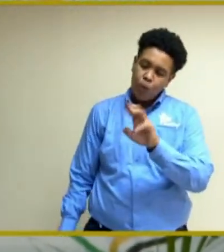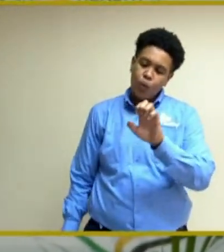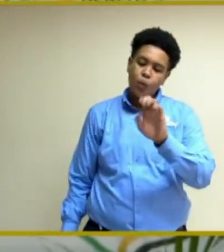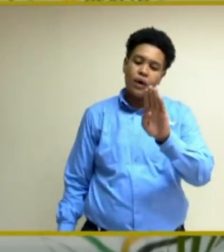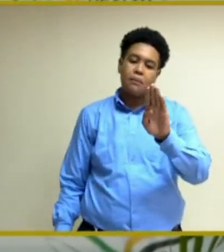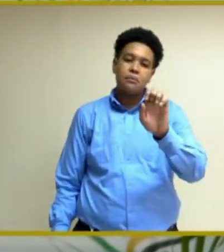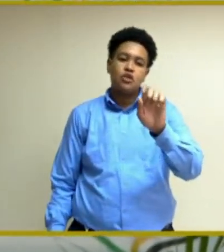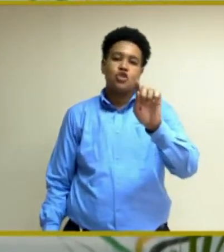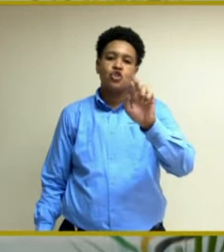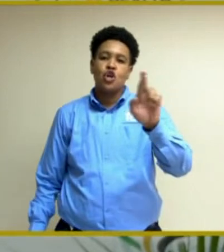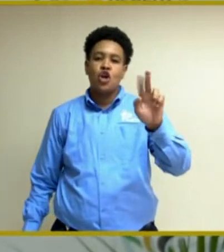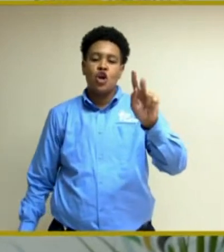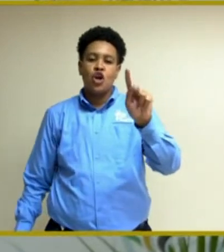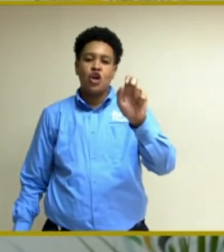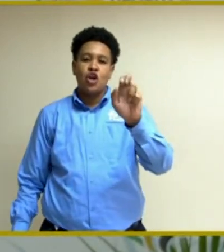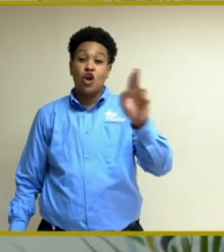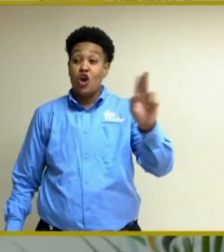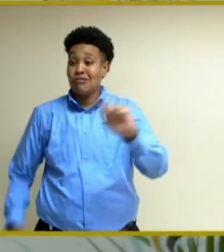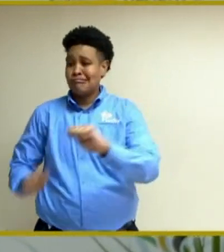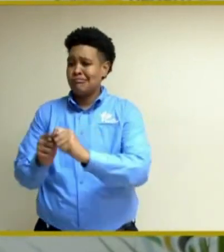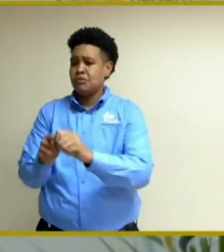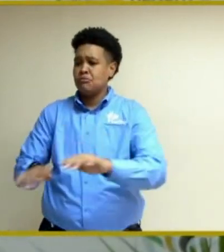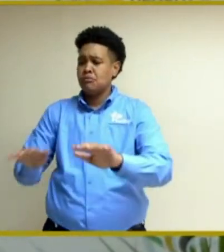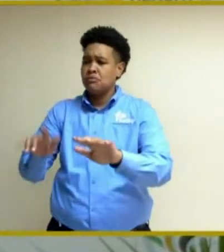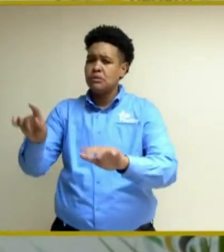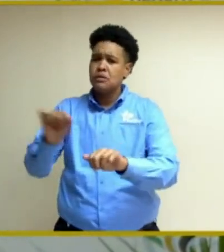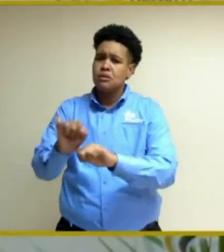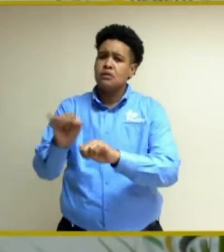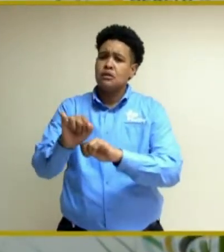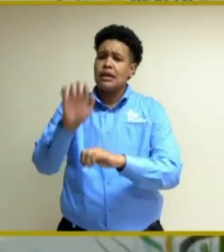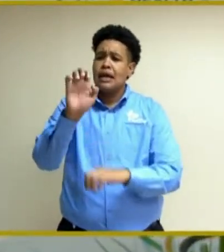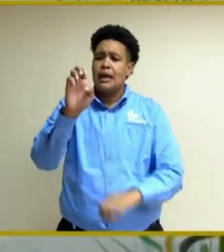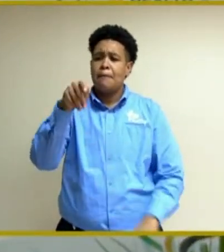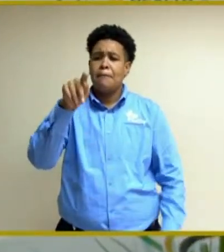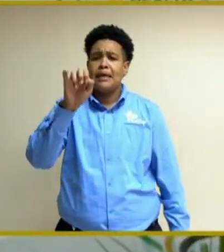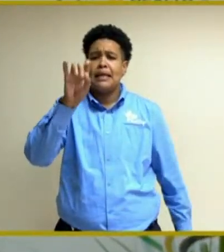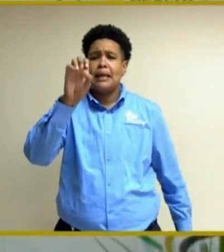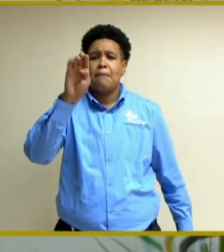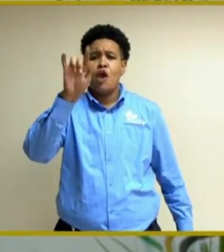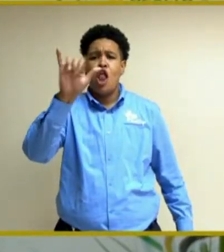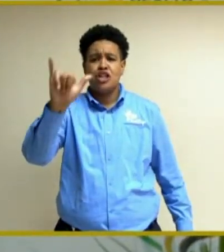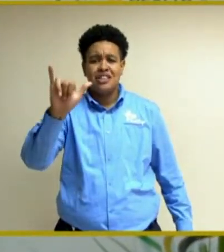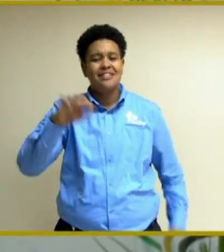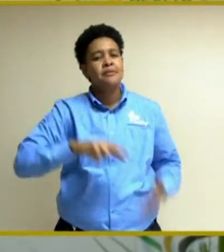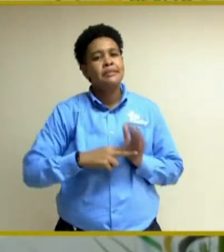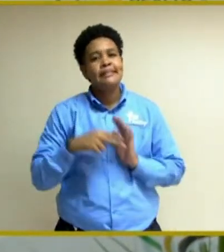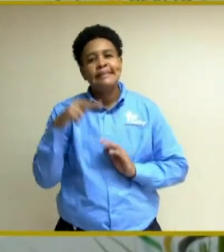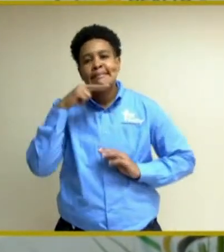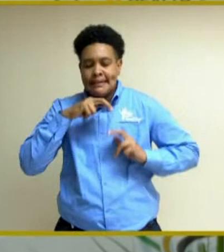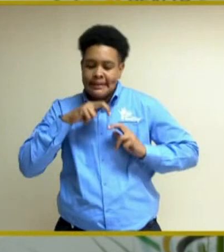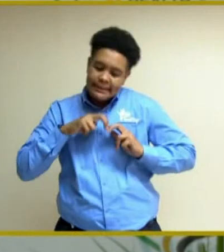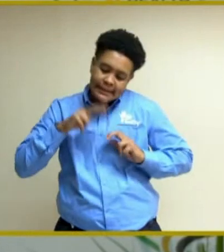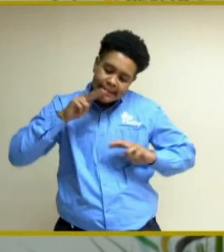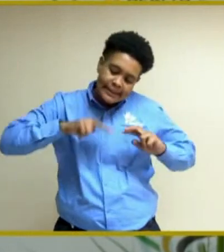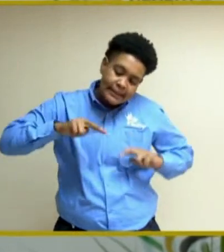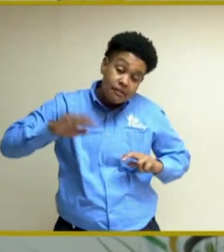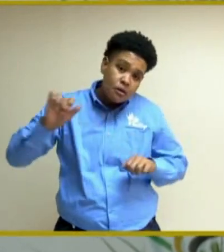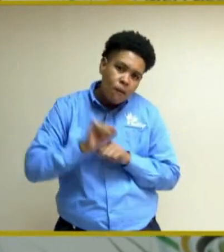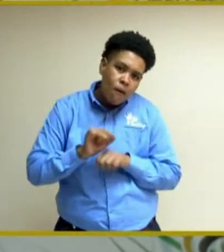your team, Epidemiology Unit, for all the work that you have done. You know, many persons may not